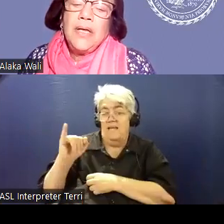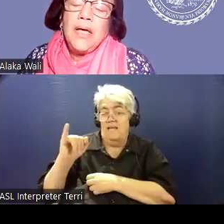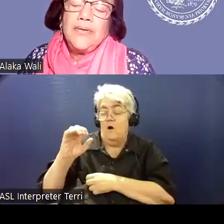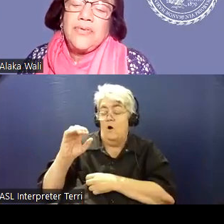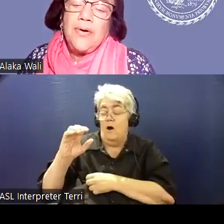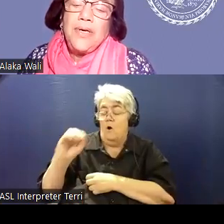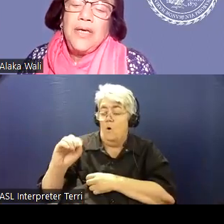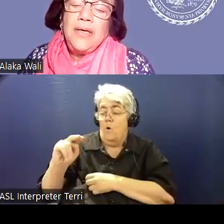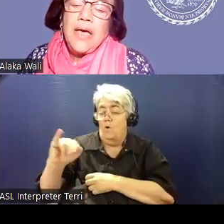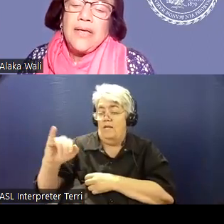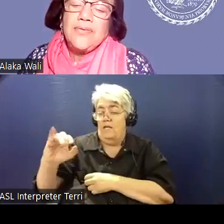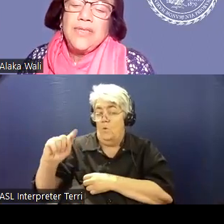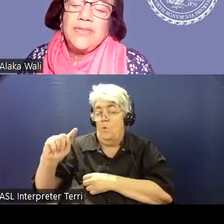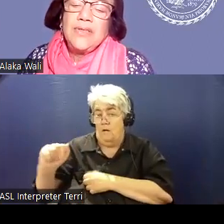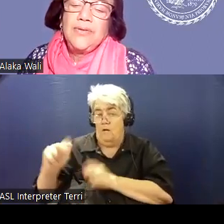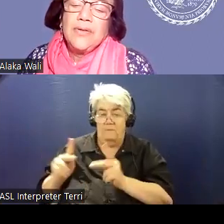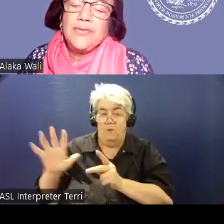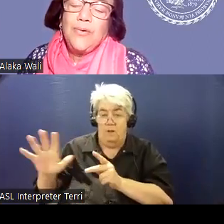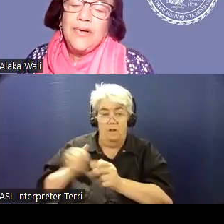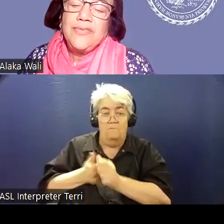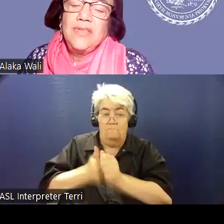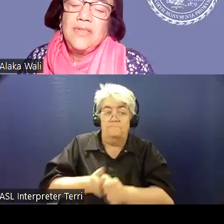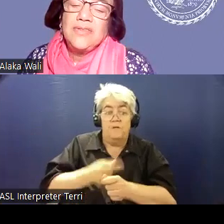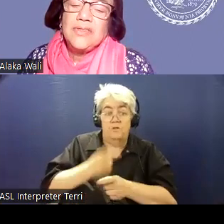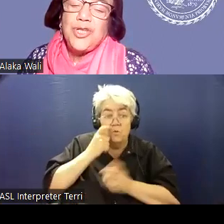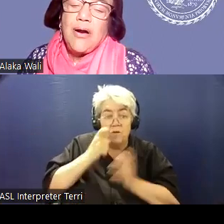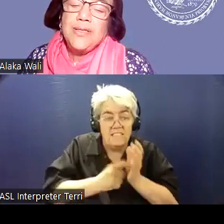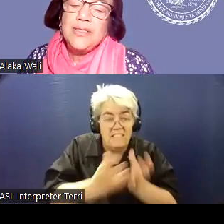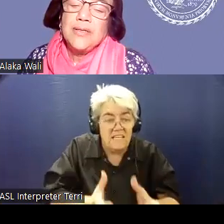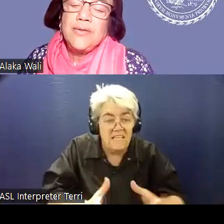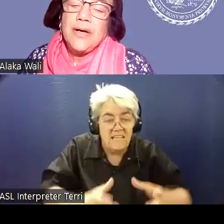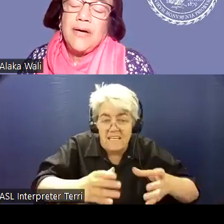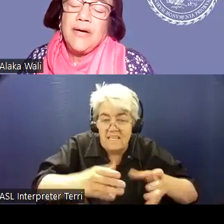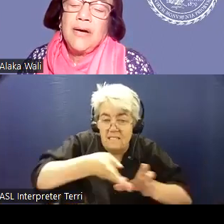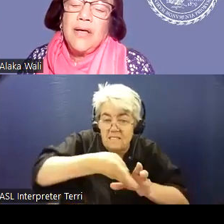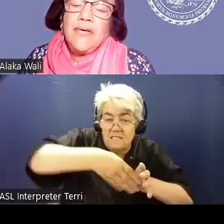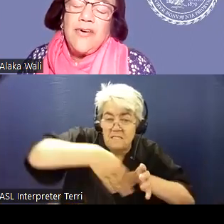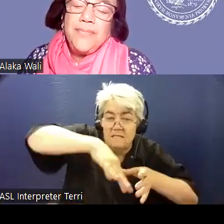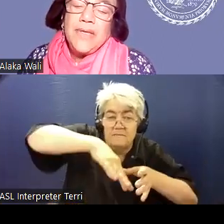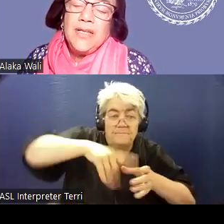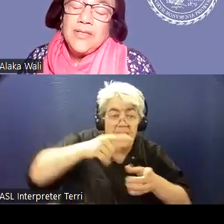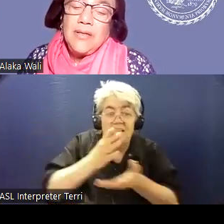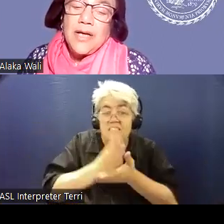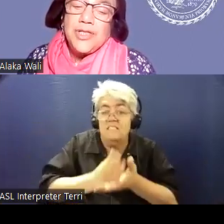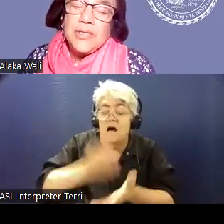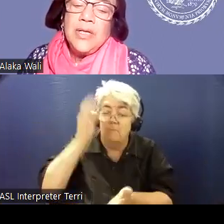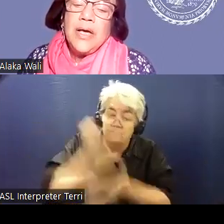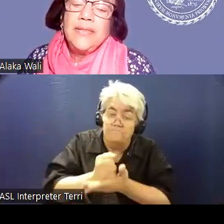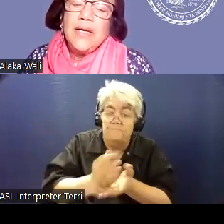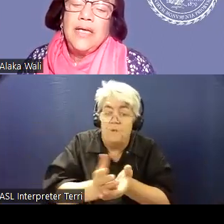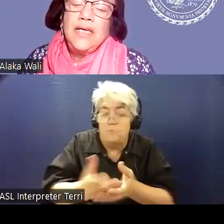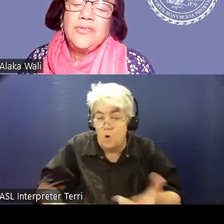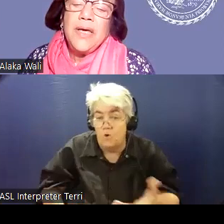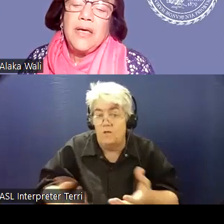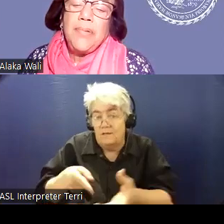people. And so he has, you can sort of see these shards here that are from his collection. And